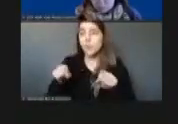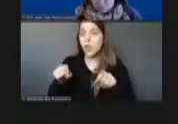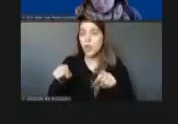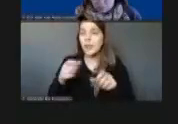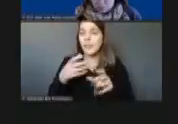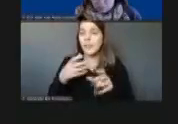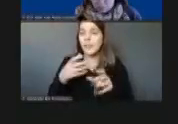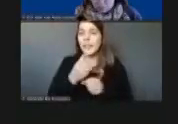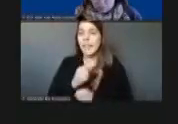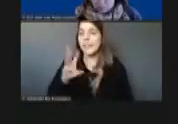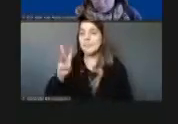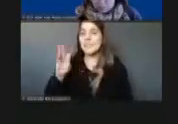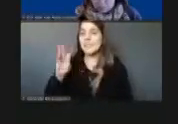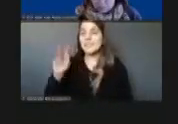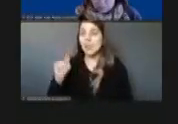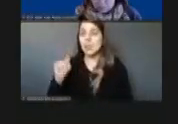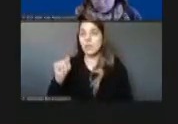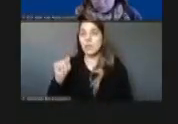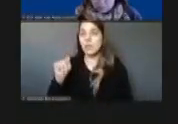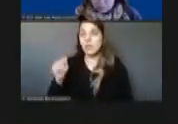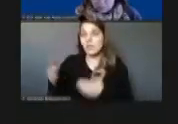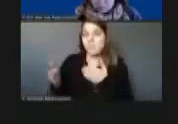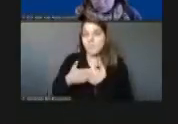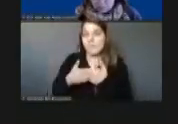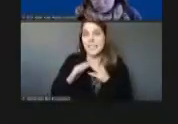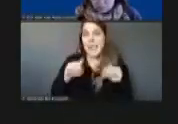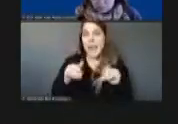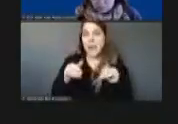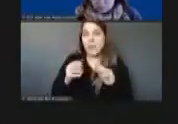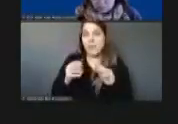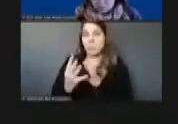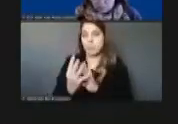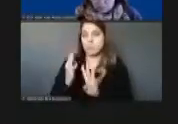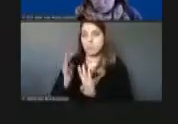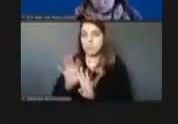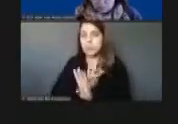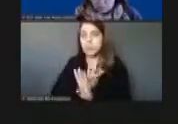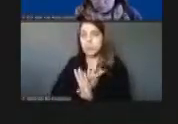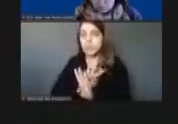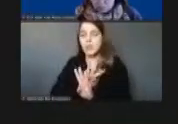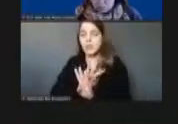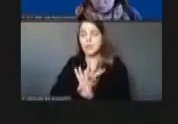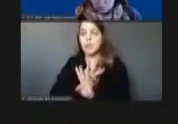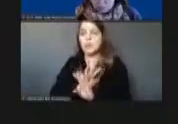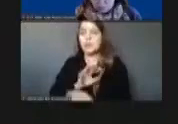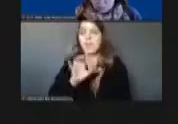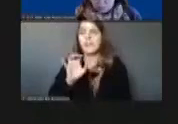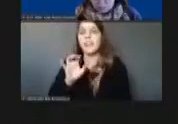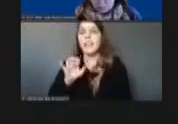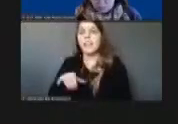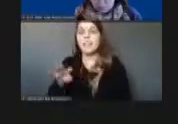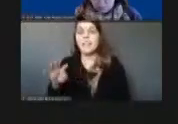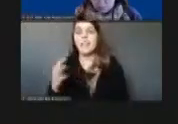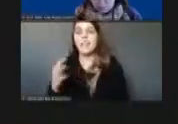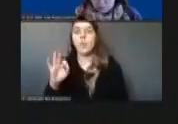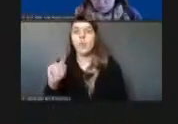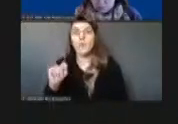off the bat, right next to your house, Mhm. go down the side of it. So, and it was 4 foot allowed. Oh, okay.